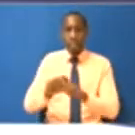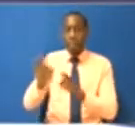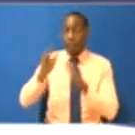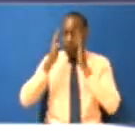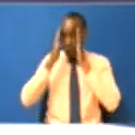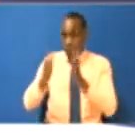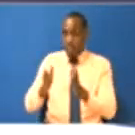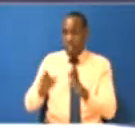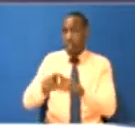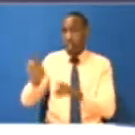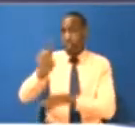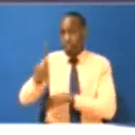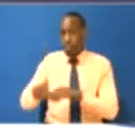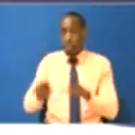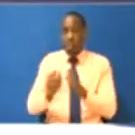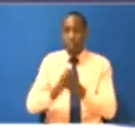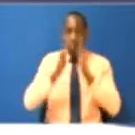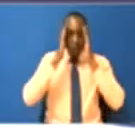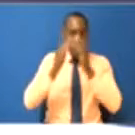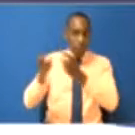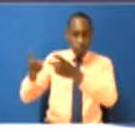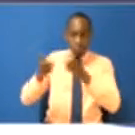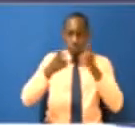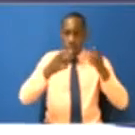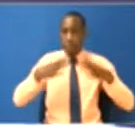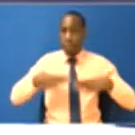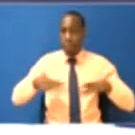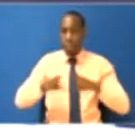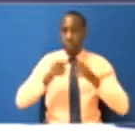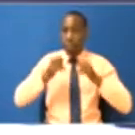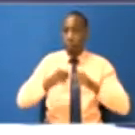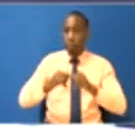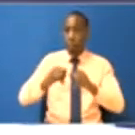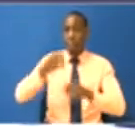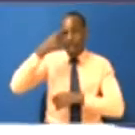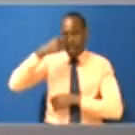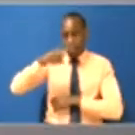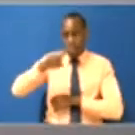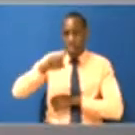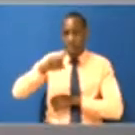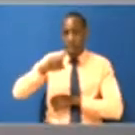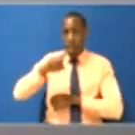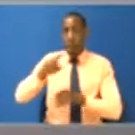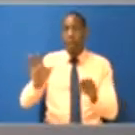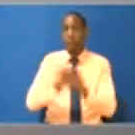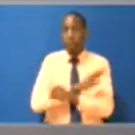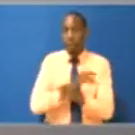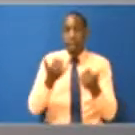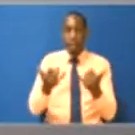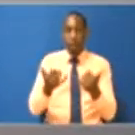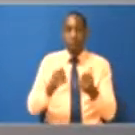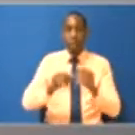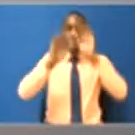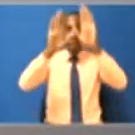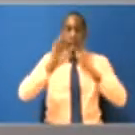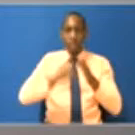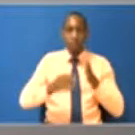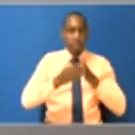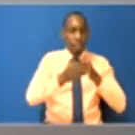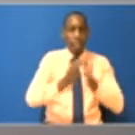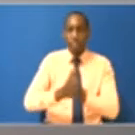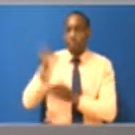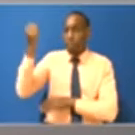committed to that are they committed to listening to people and implementing policies to the latter so it's about leadership it's not about